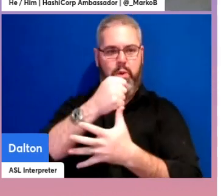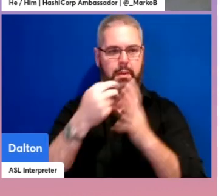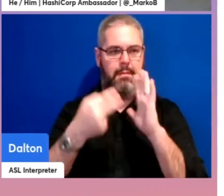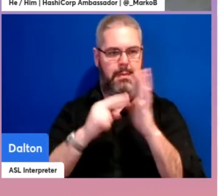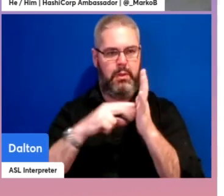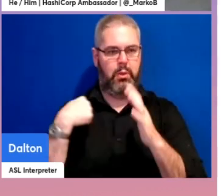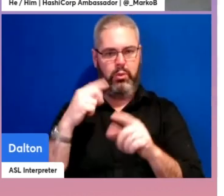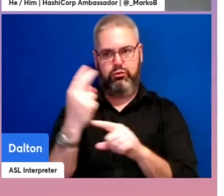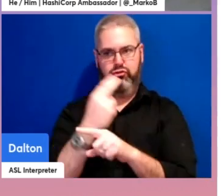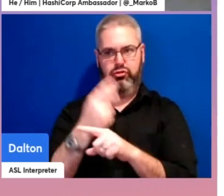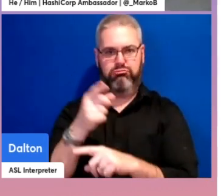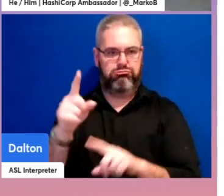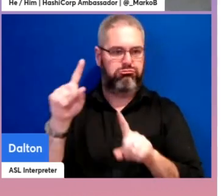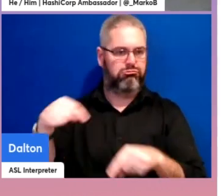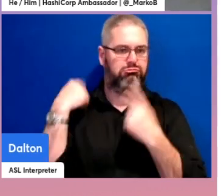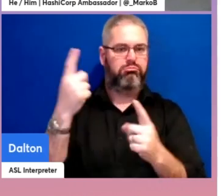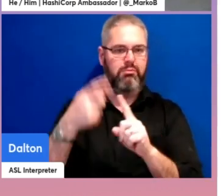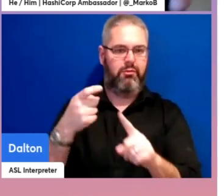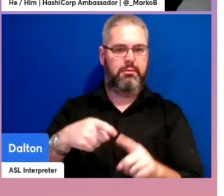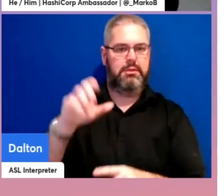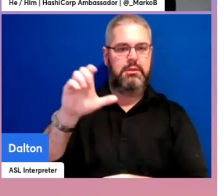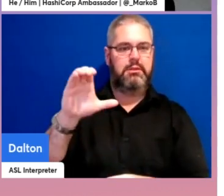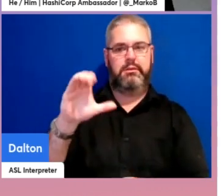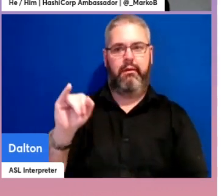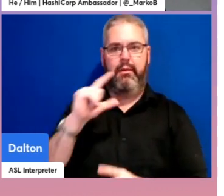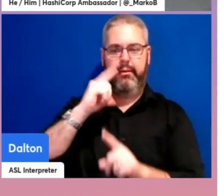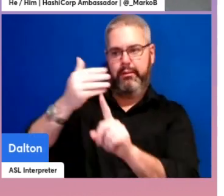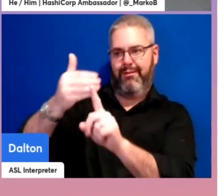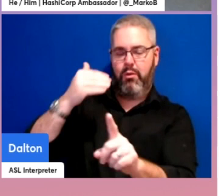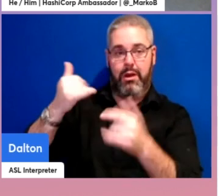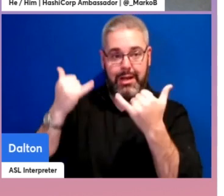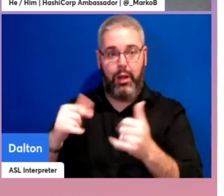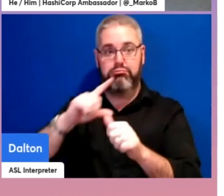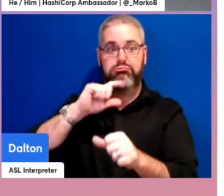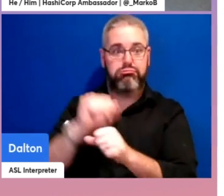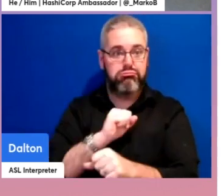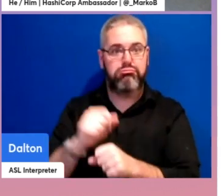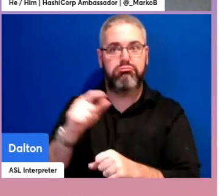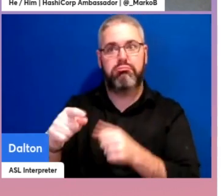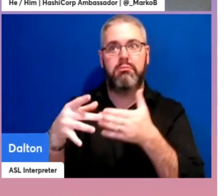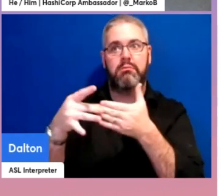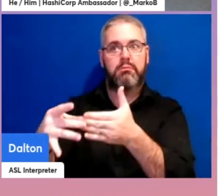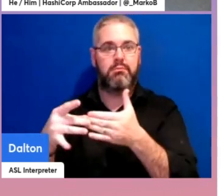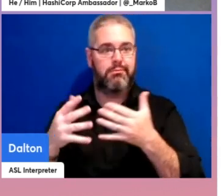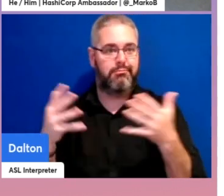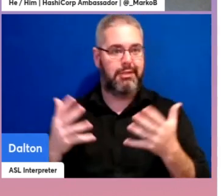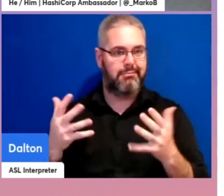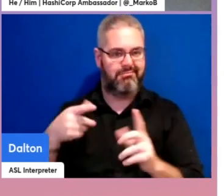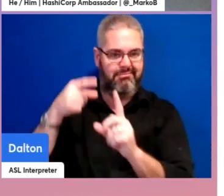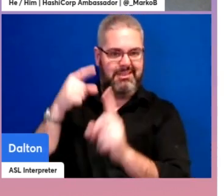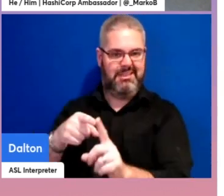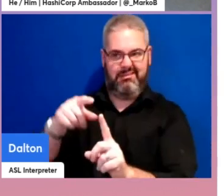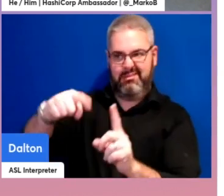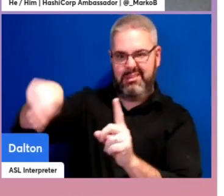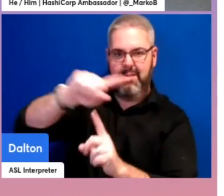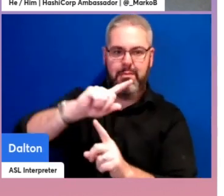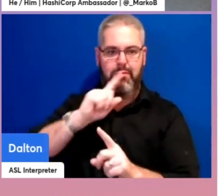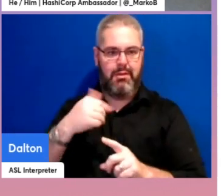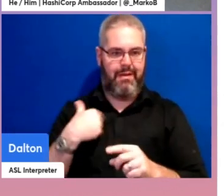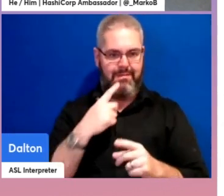used to using from the CLI previously, now it can actually be driven by the config itself.